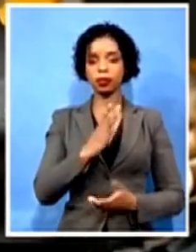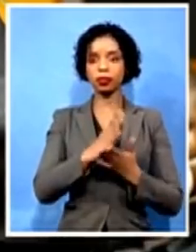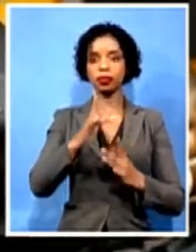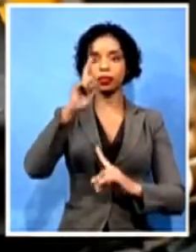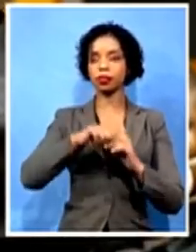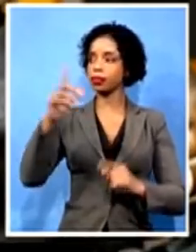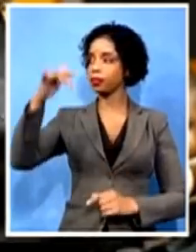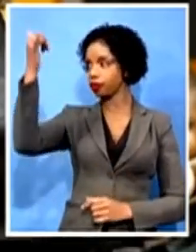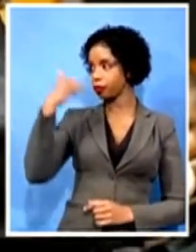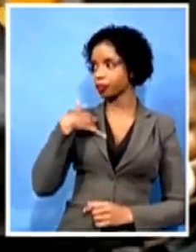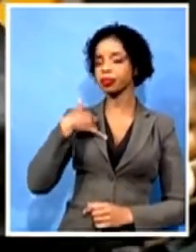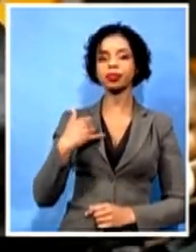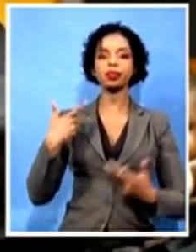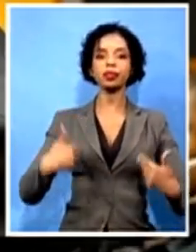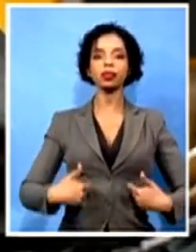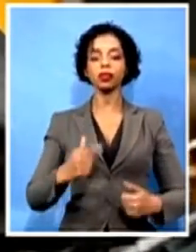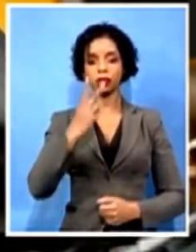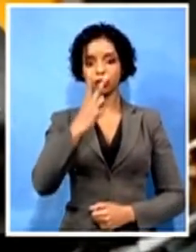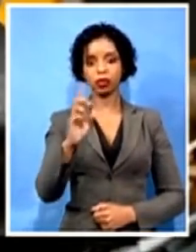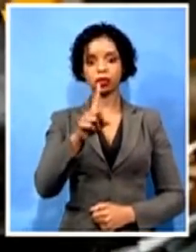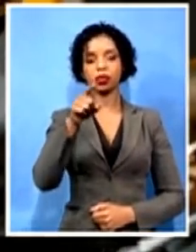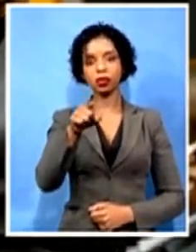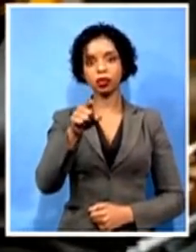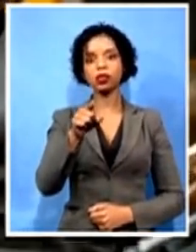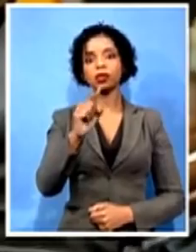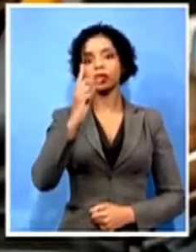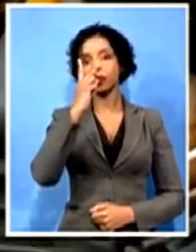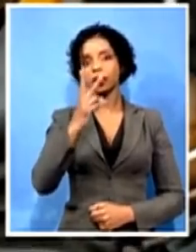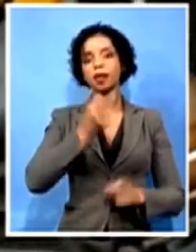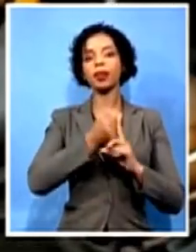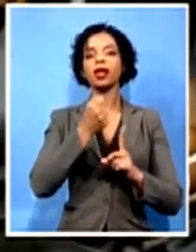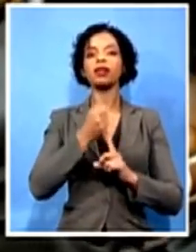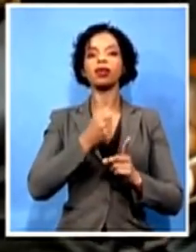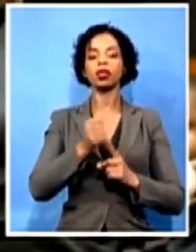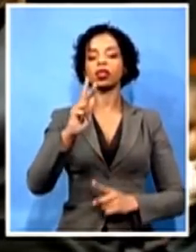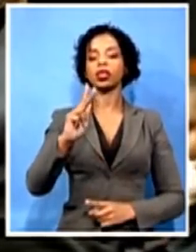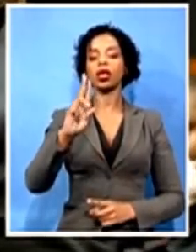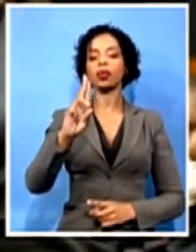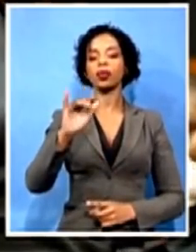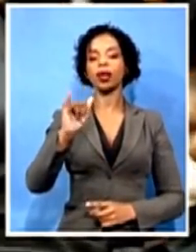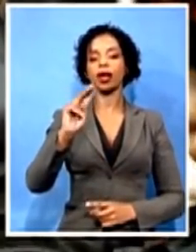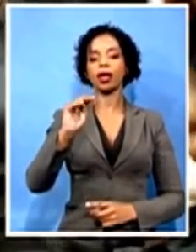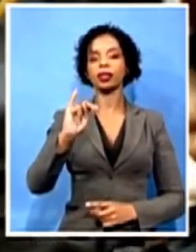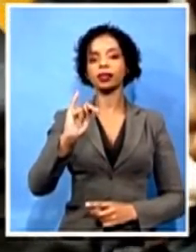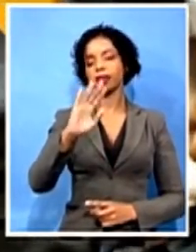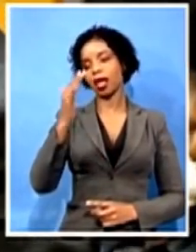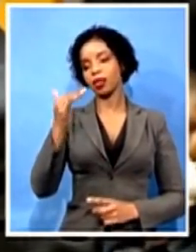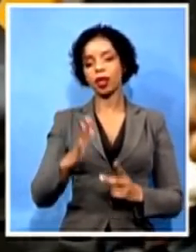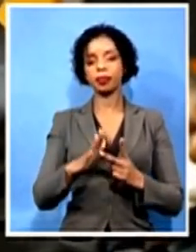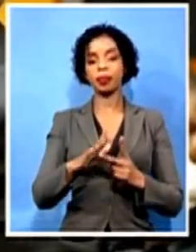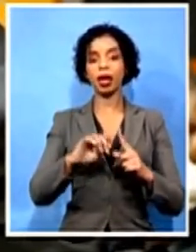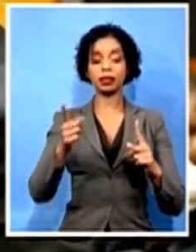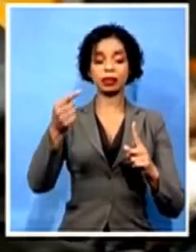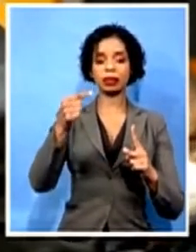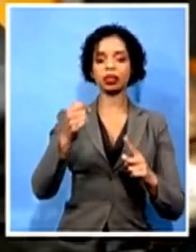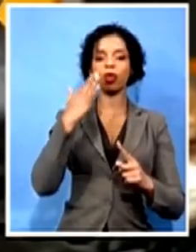Advocate Nkoyani and obviously Advocate Rousseau. I've been dealing with Advocate Nkoyani. When your colleagues and you are speaking, and I mean we spoke last night,